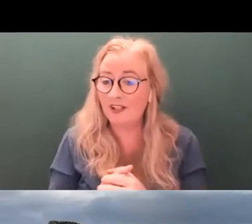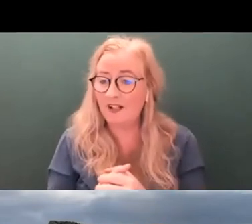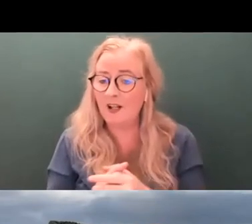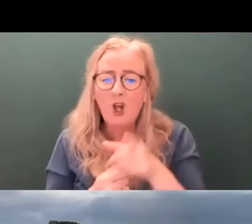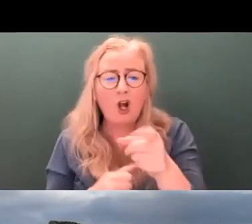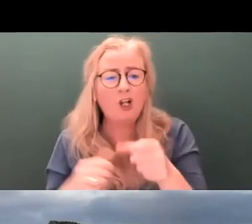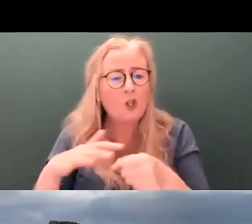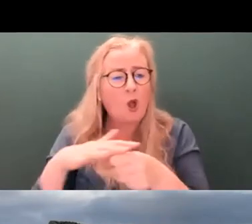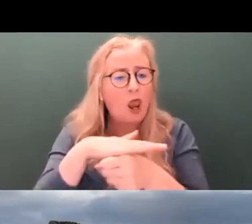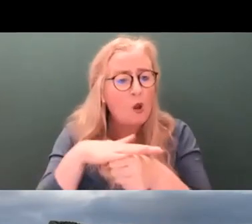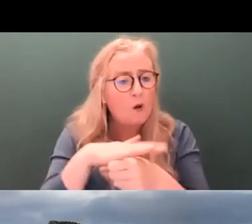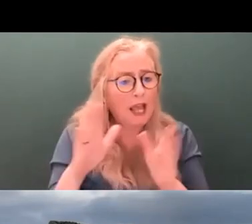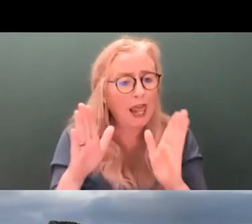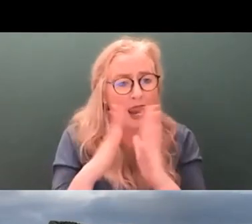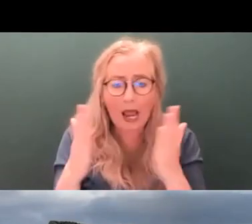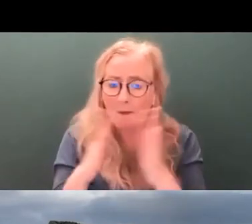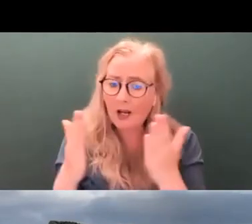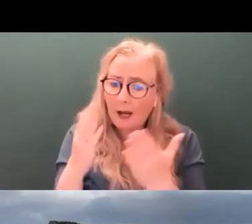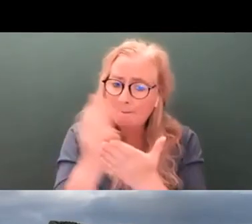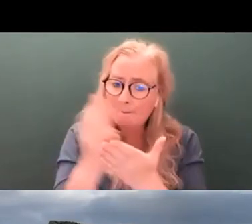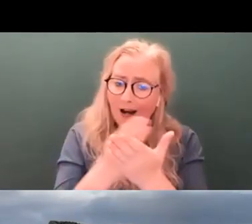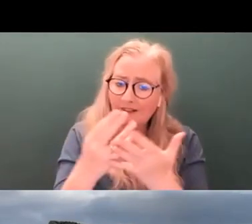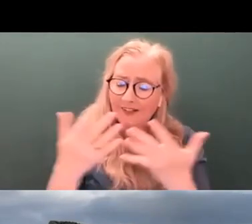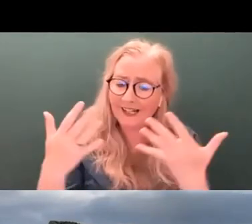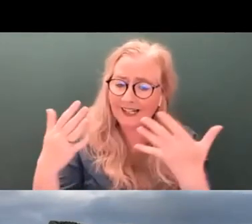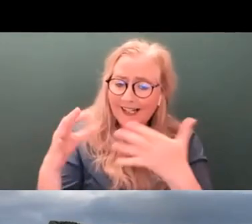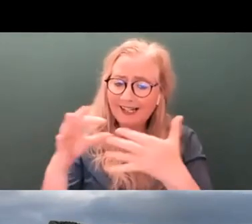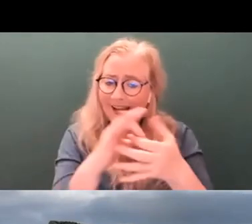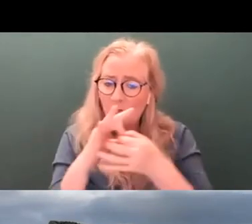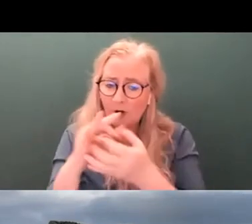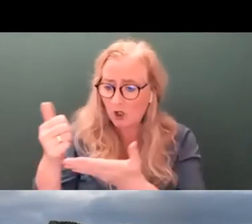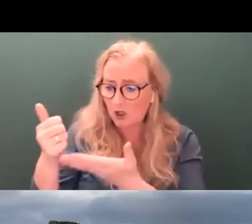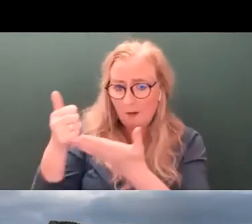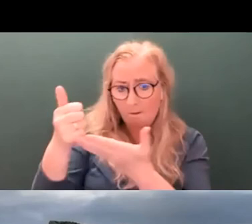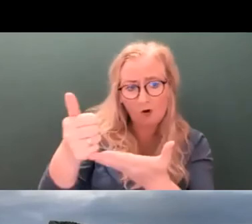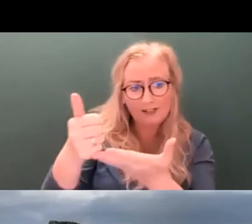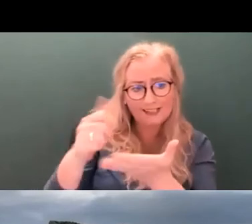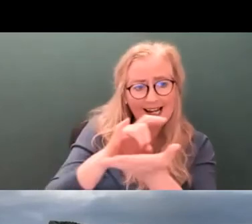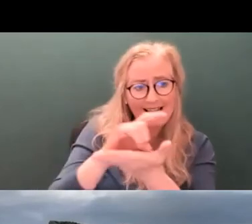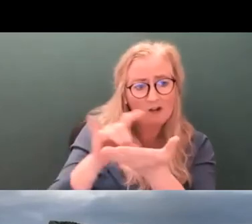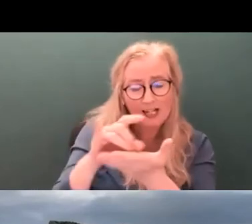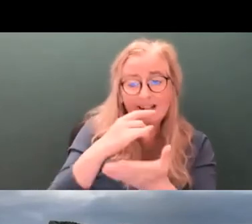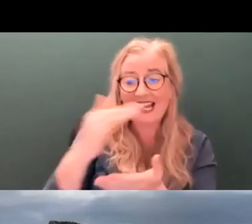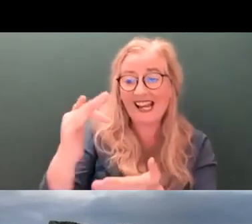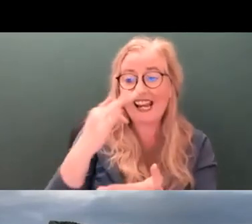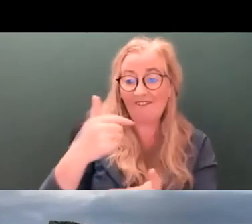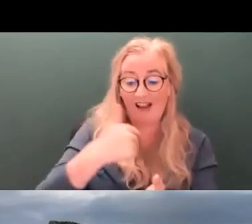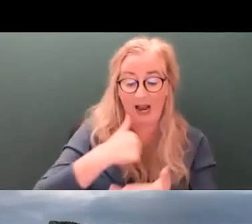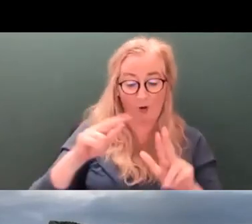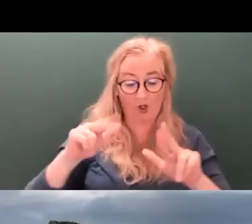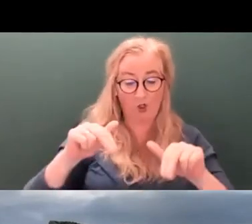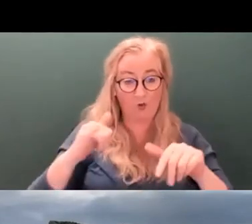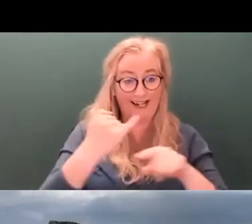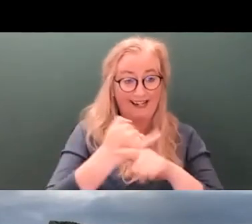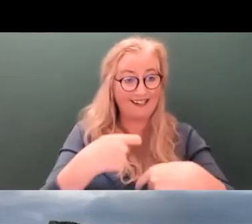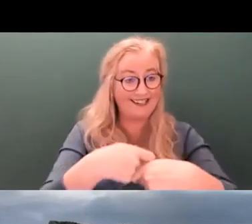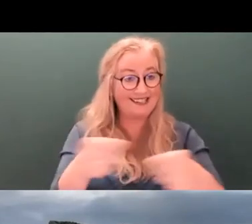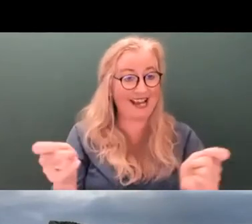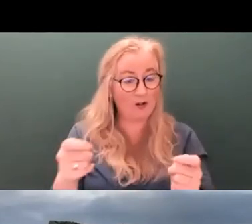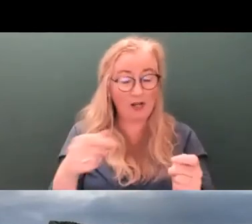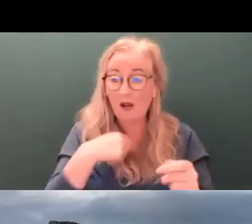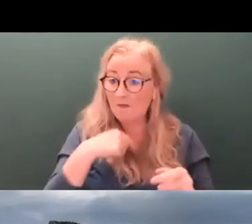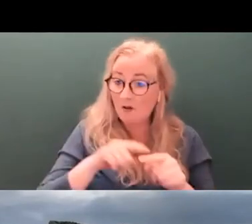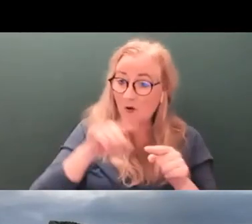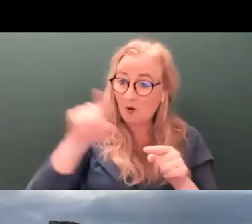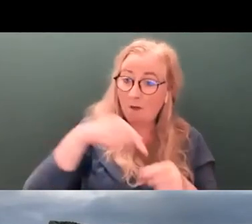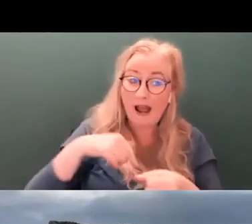libraries part of the network for supporting Heritage Week. In other words, if I went, if I was new in town, I might go to my local